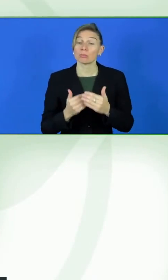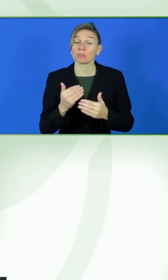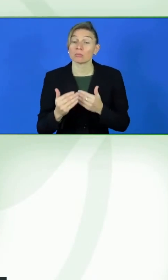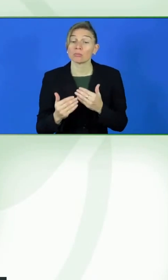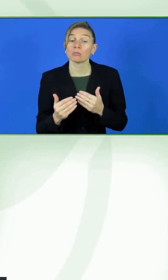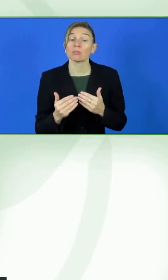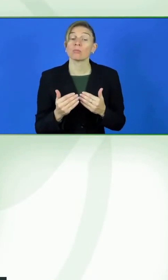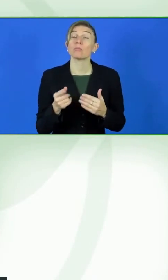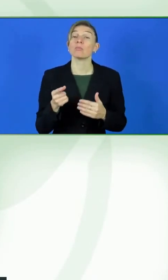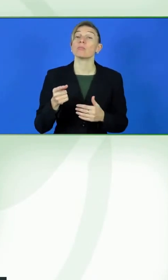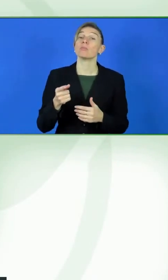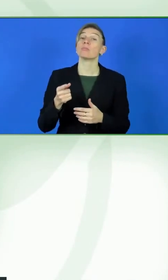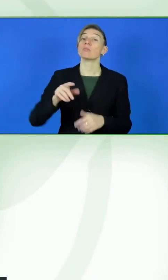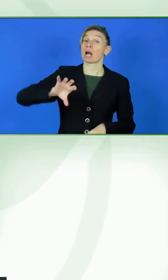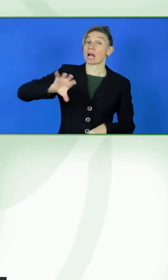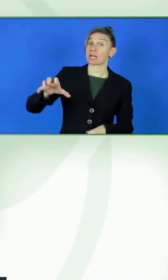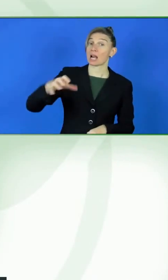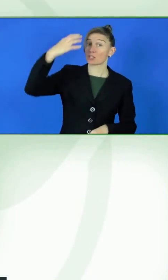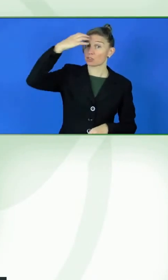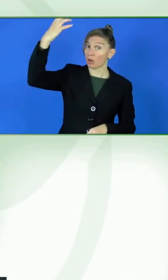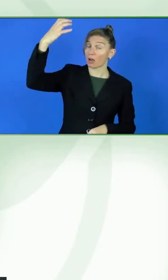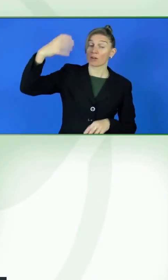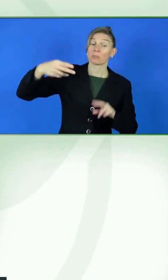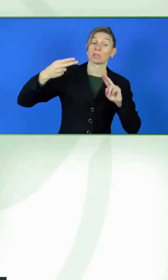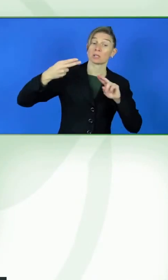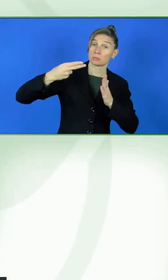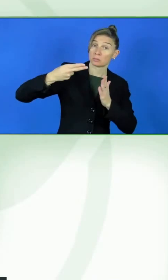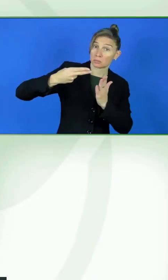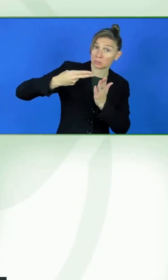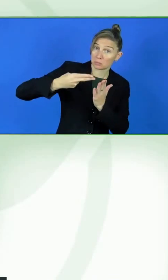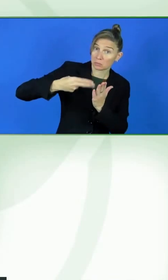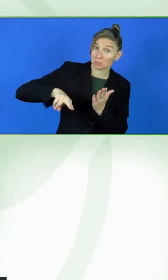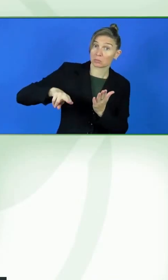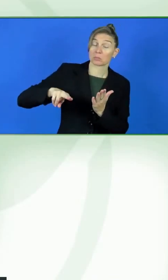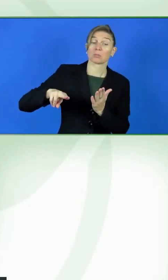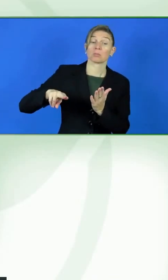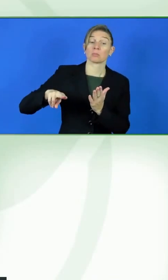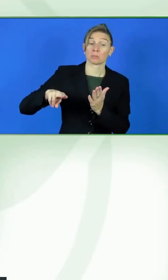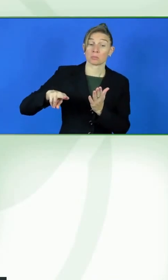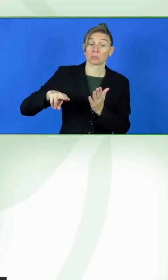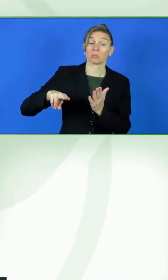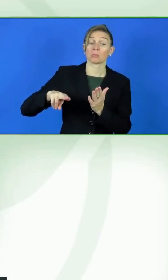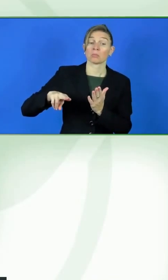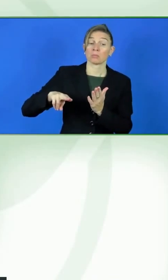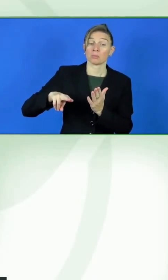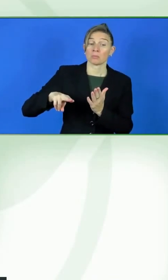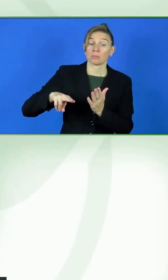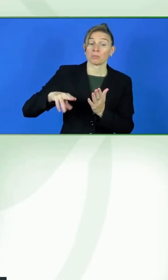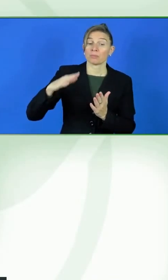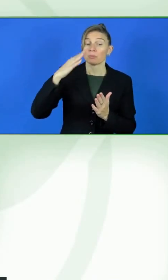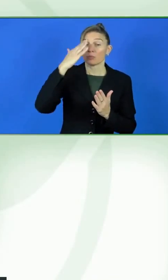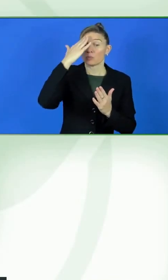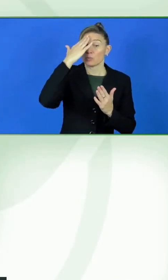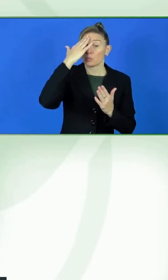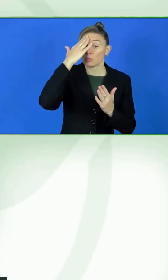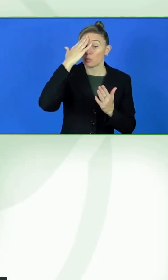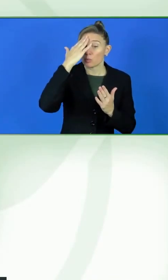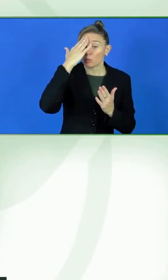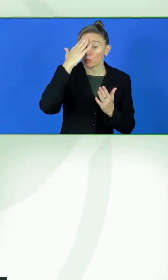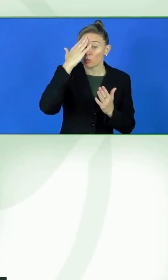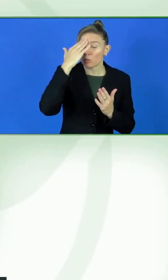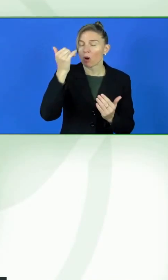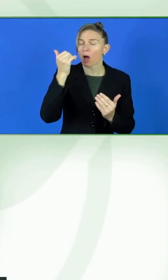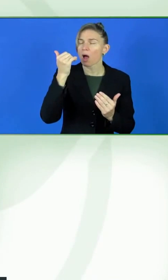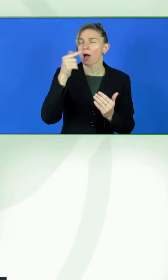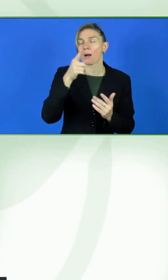an agreement with the national government. They have to comply with it. We